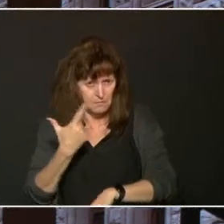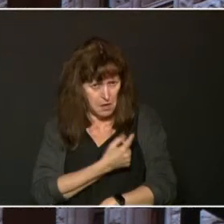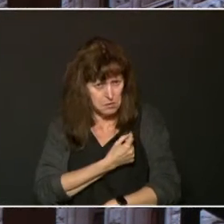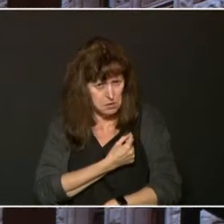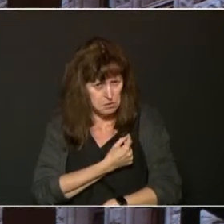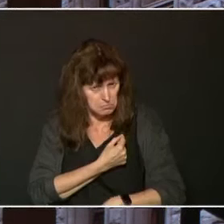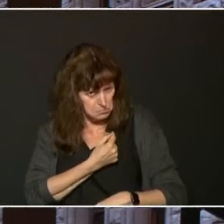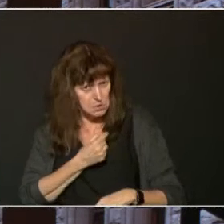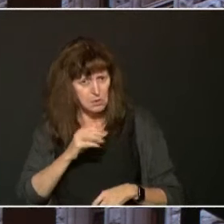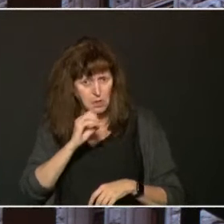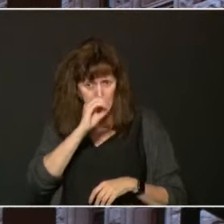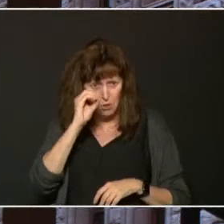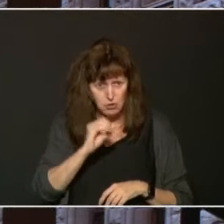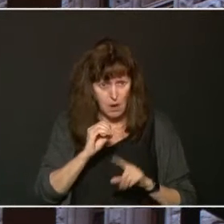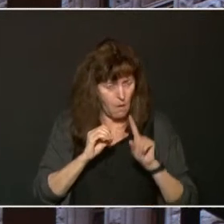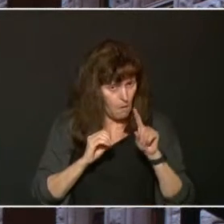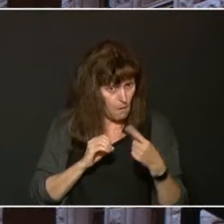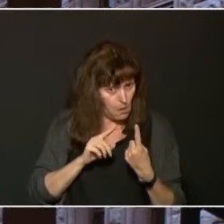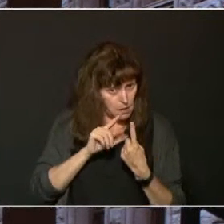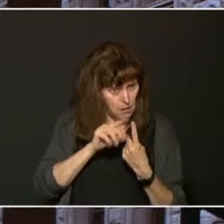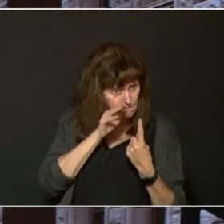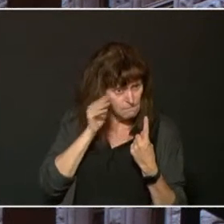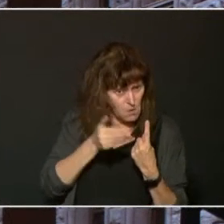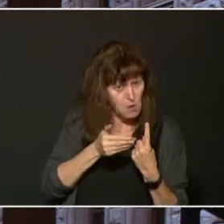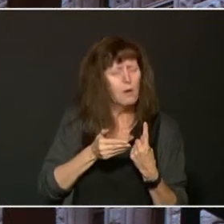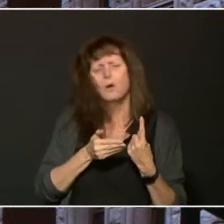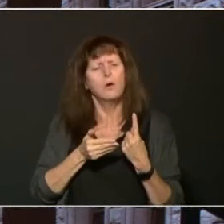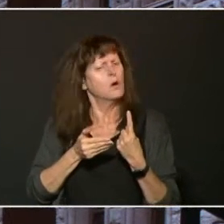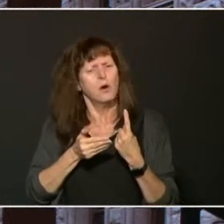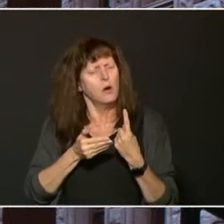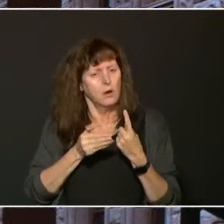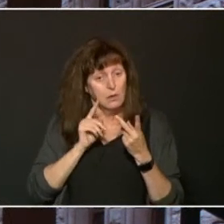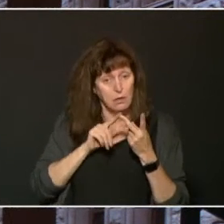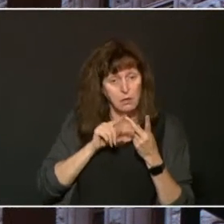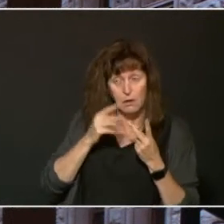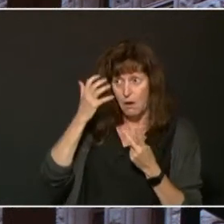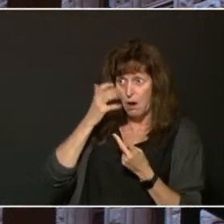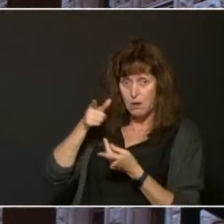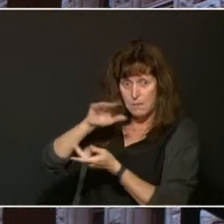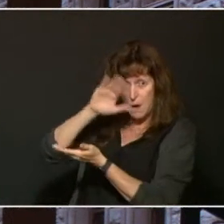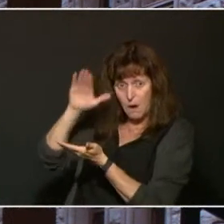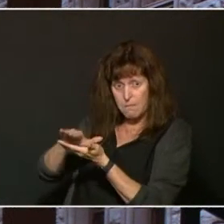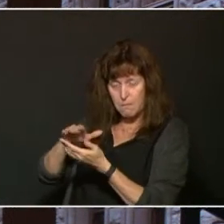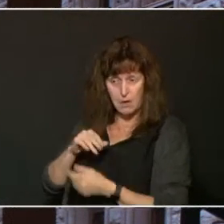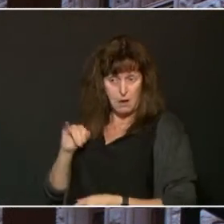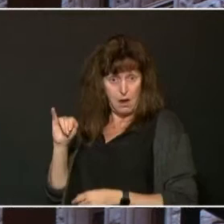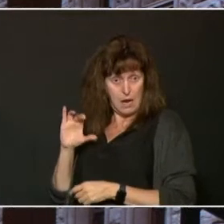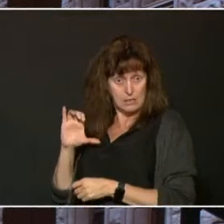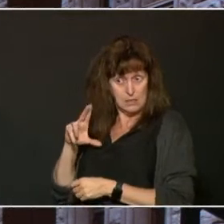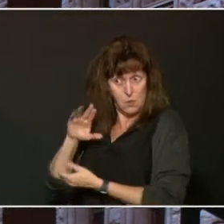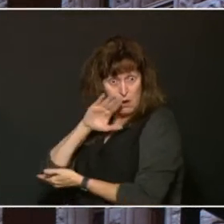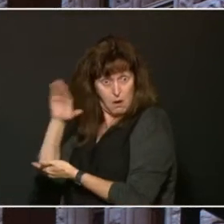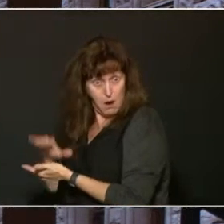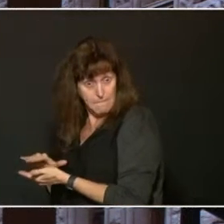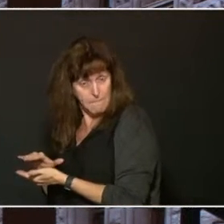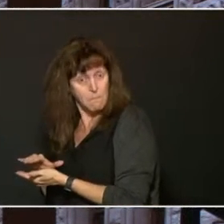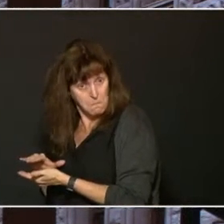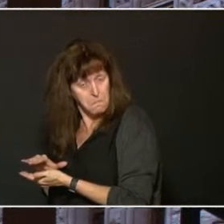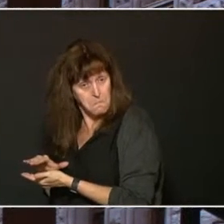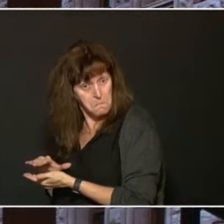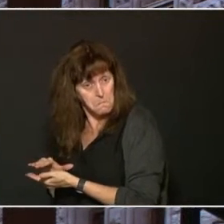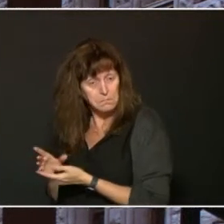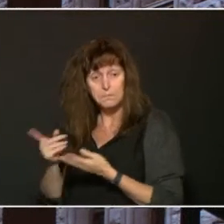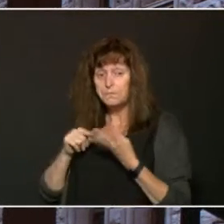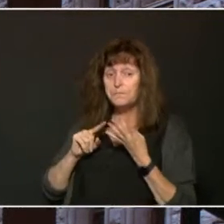We're also looking for decrease in hospitalization, decrease in the number of people in the intensive care unit, decrease in number of